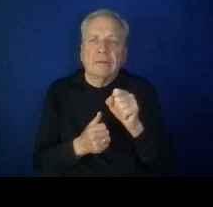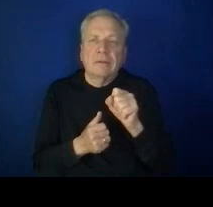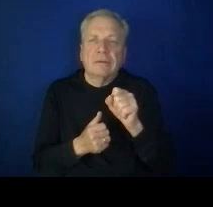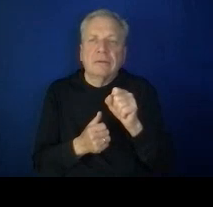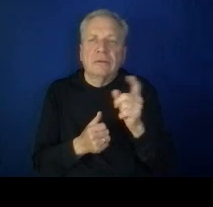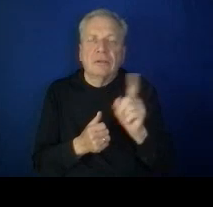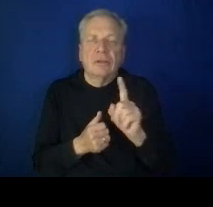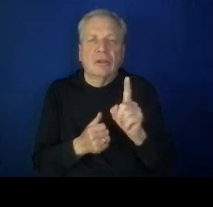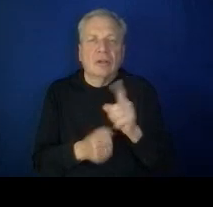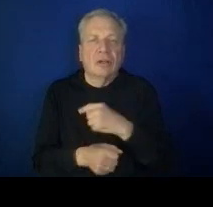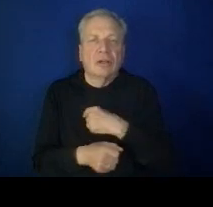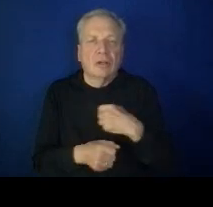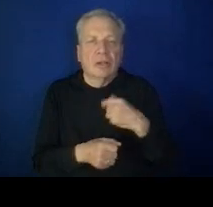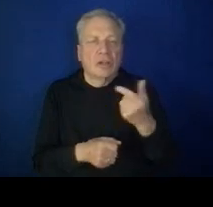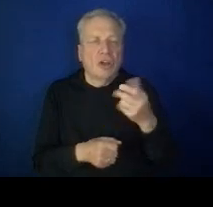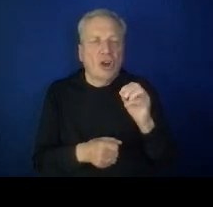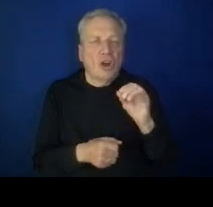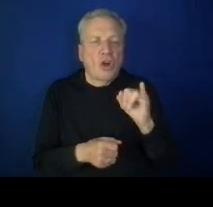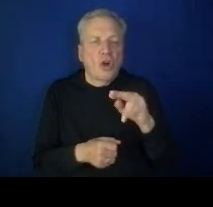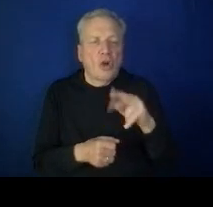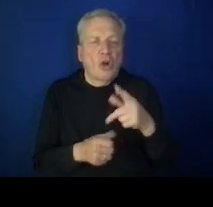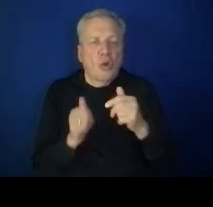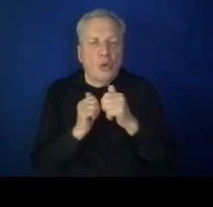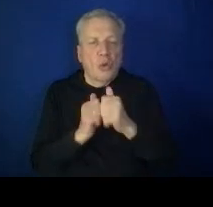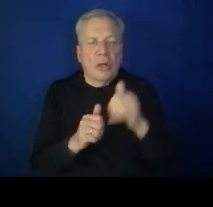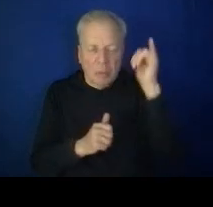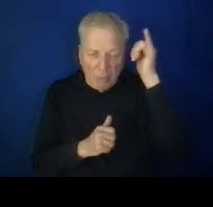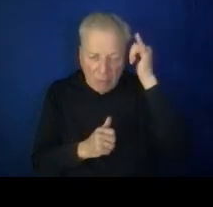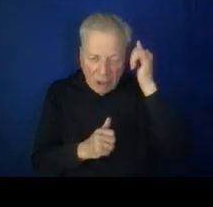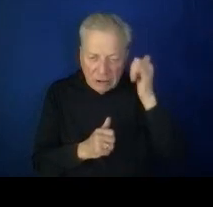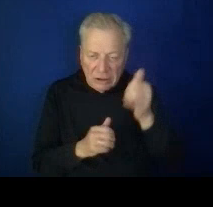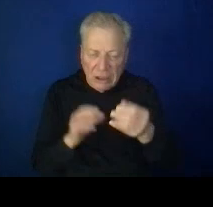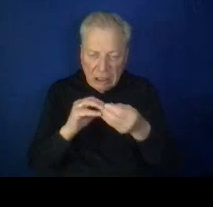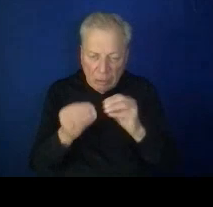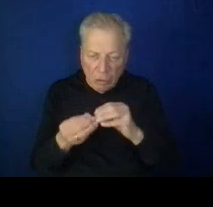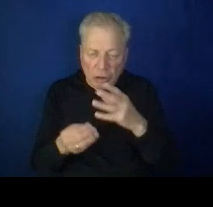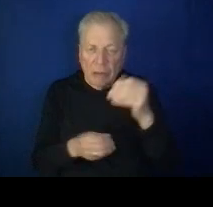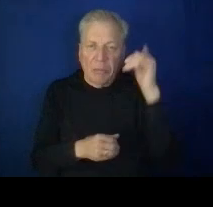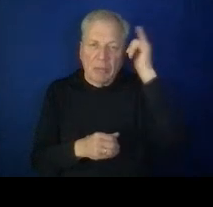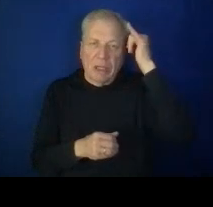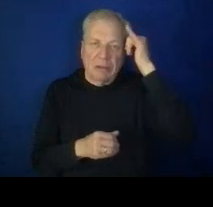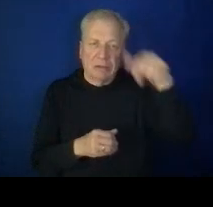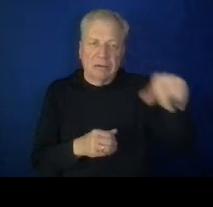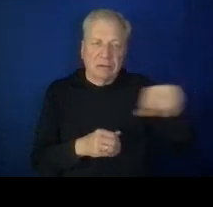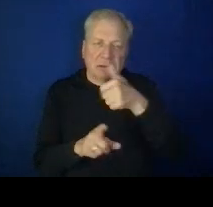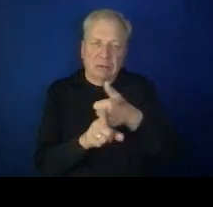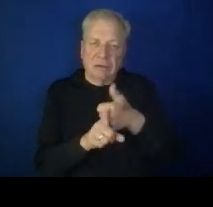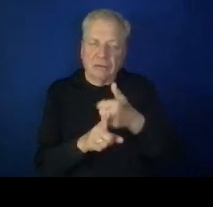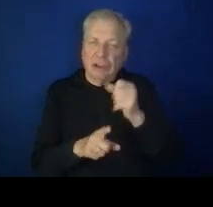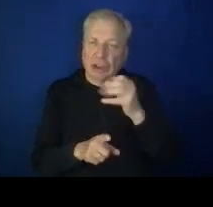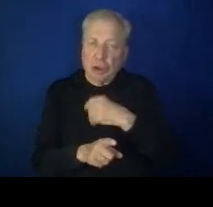where are we going with bison numbers and bison? So we were sued